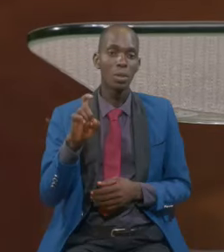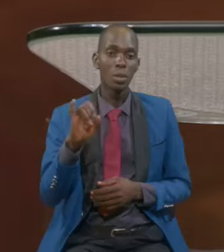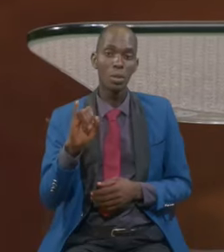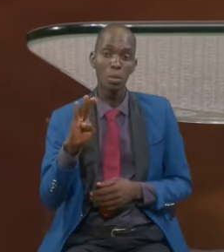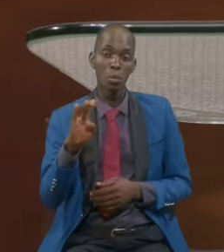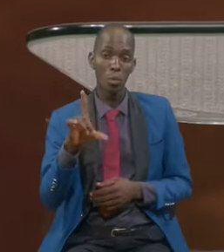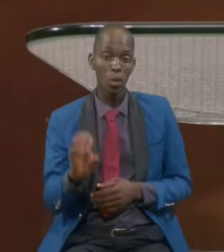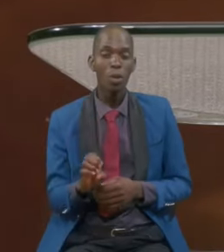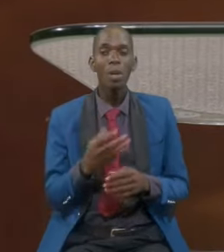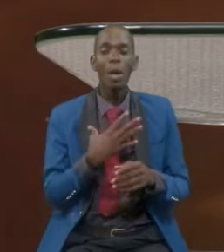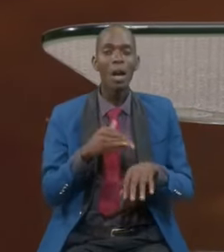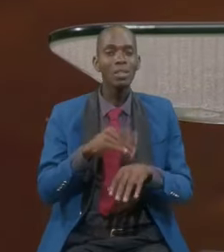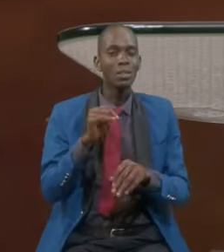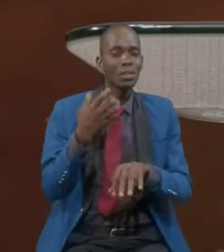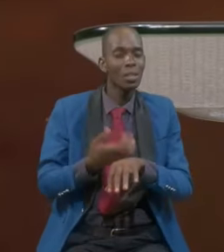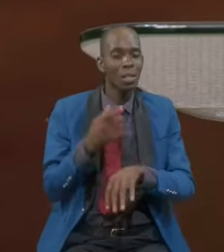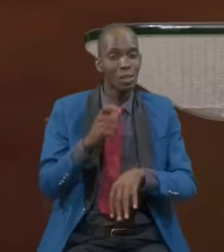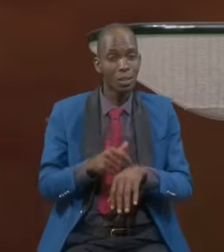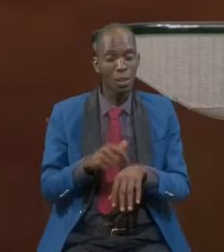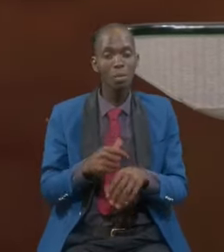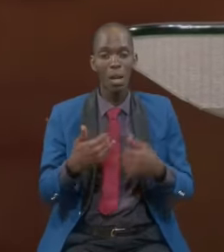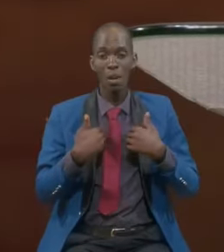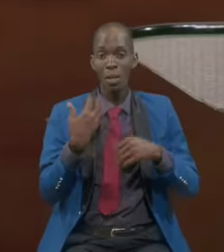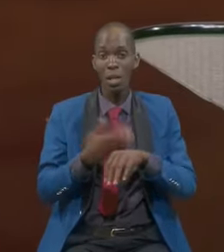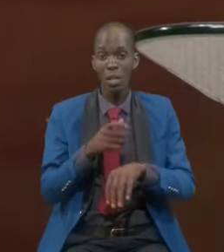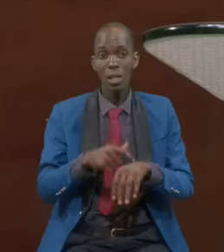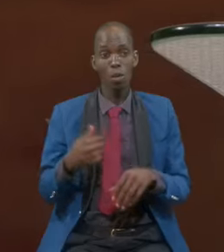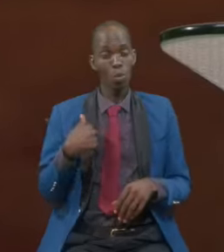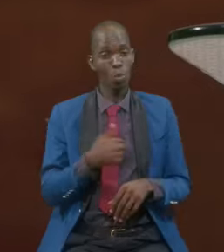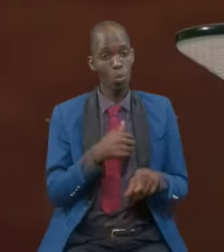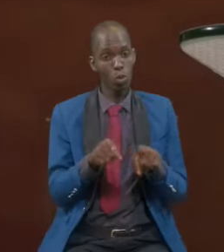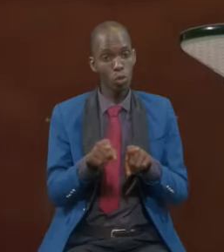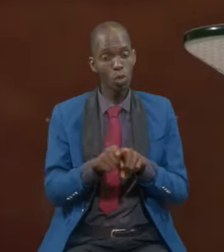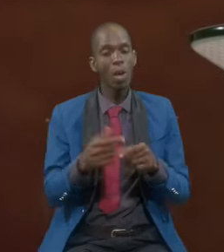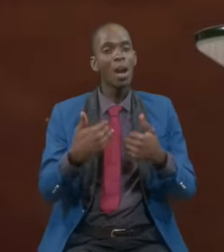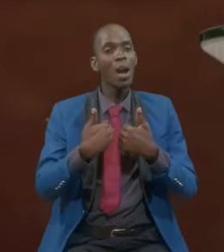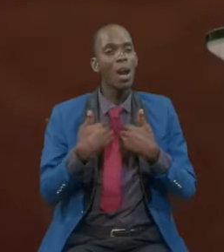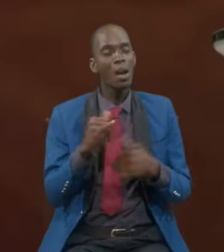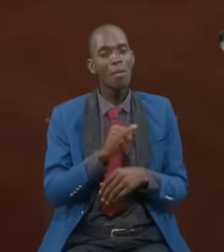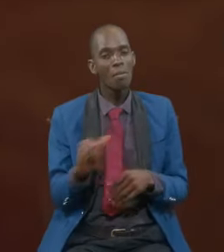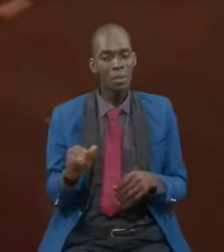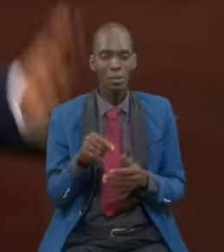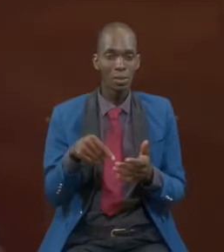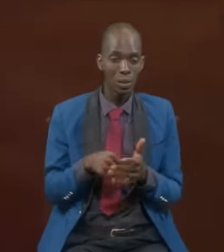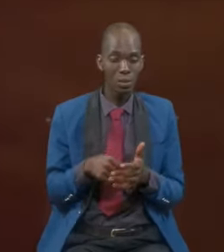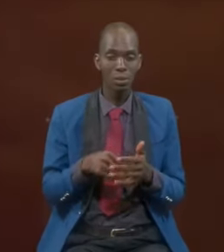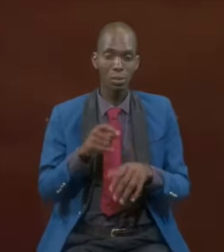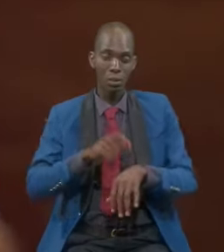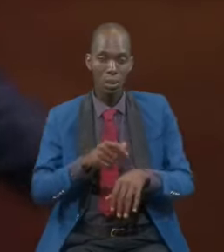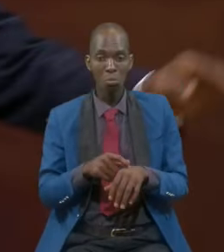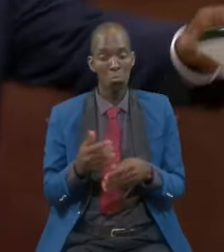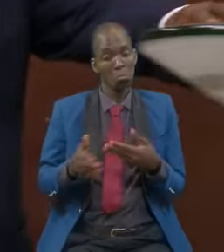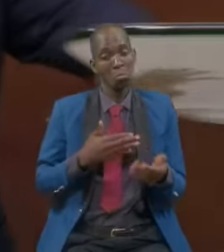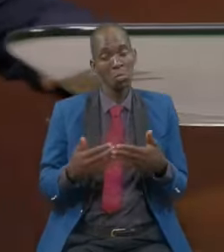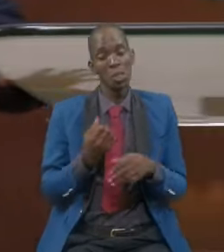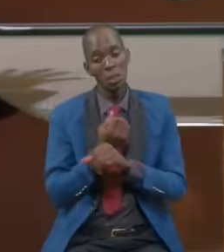tough trials, which you have been the grace of God saved and sanctified and filled with the